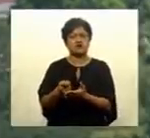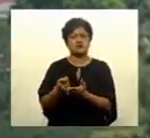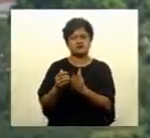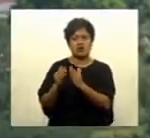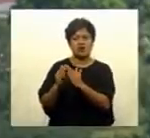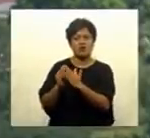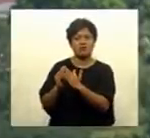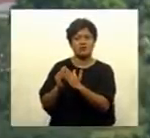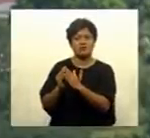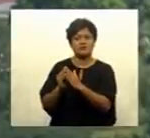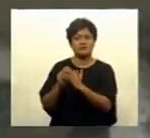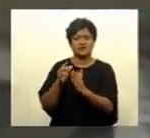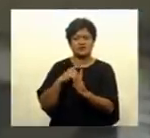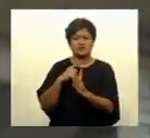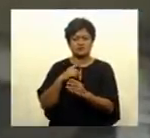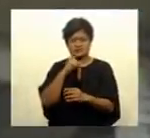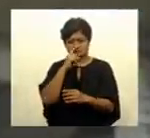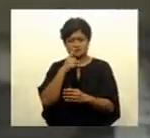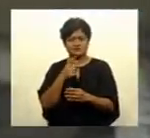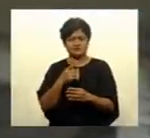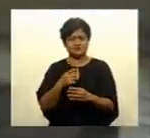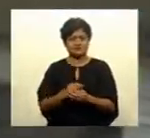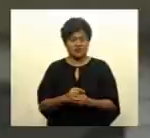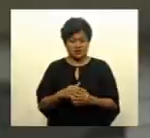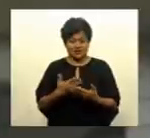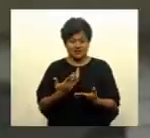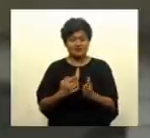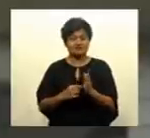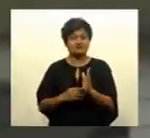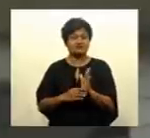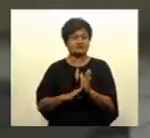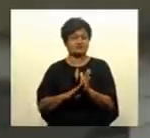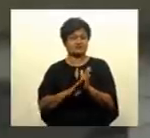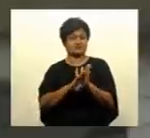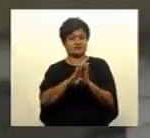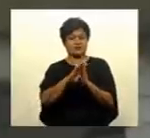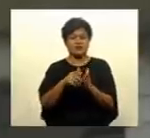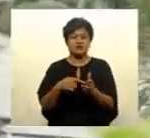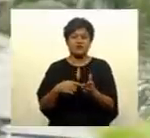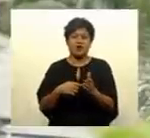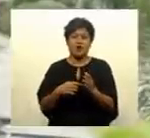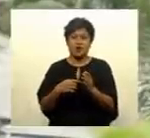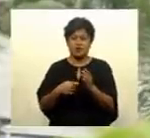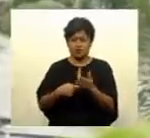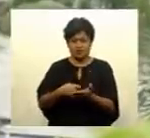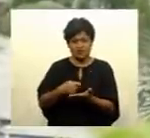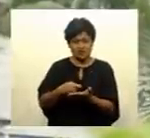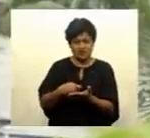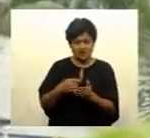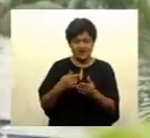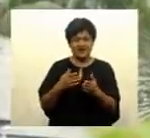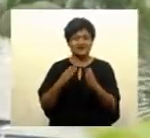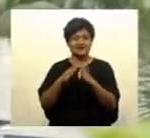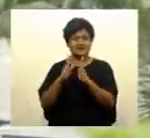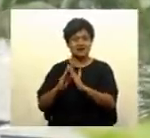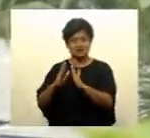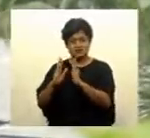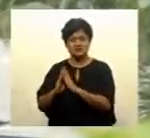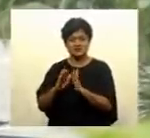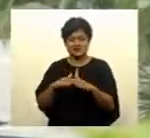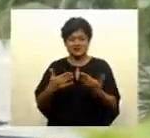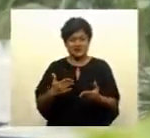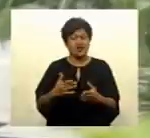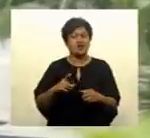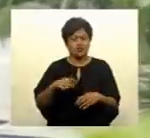we are in the midst of a lockdown. Despite the increase in the demand for rental properties, the declining rental income continues to be a challenge